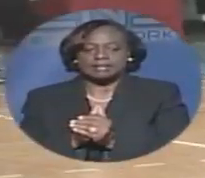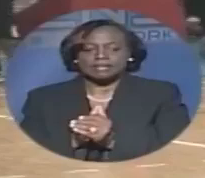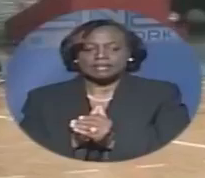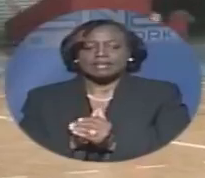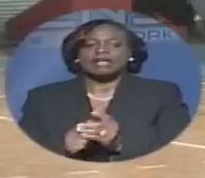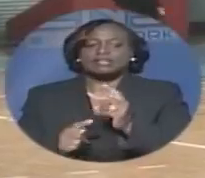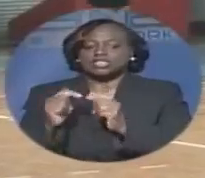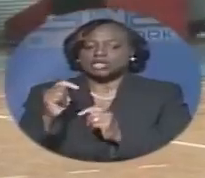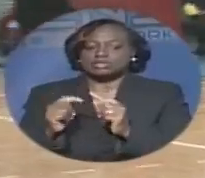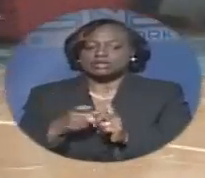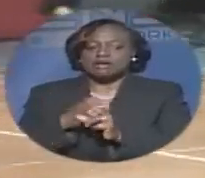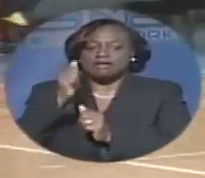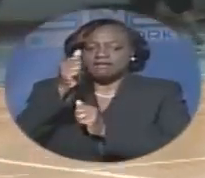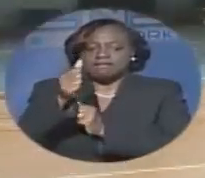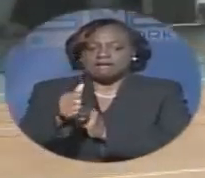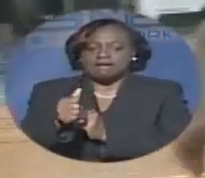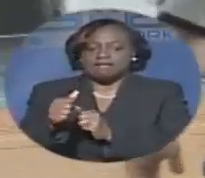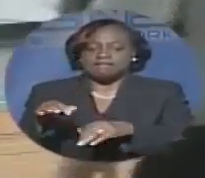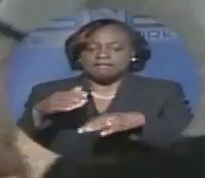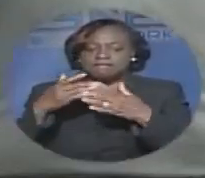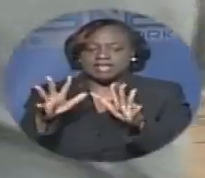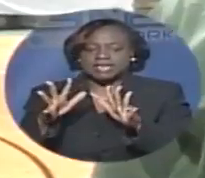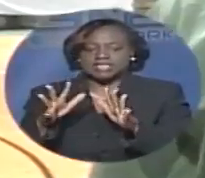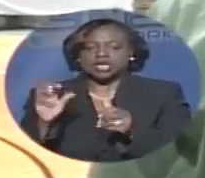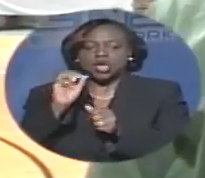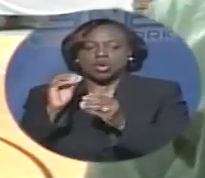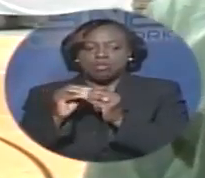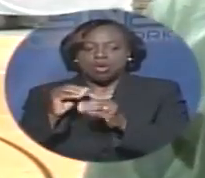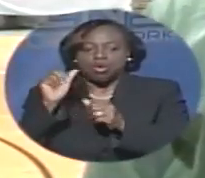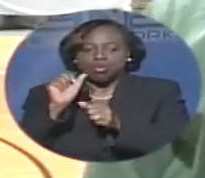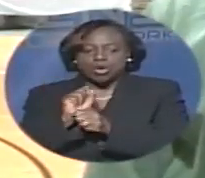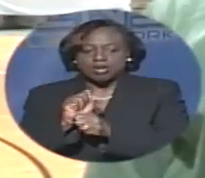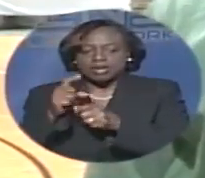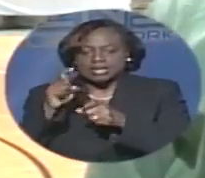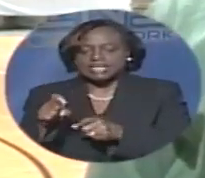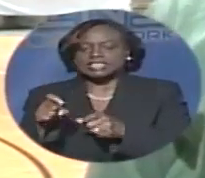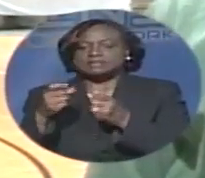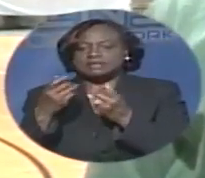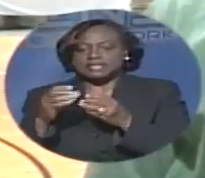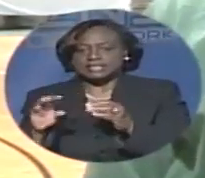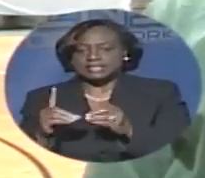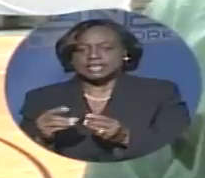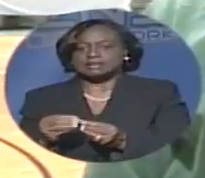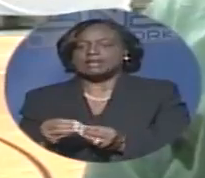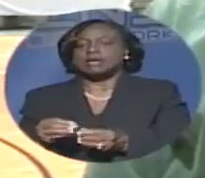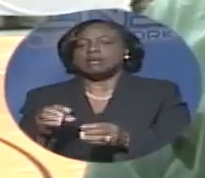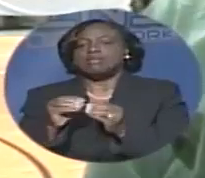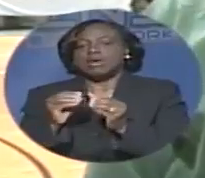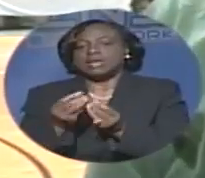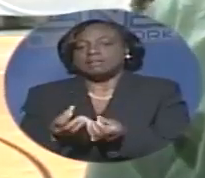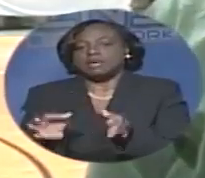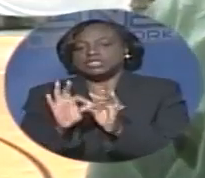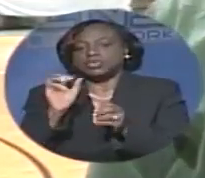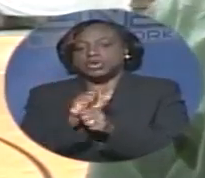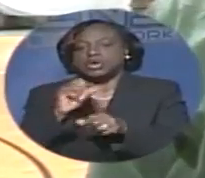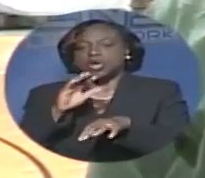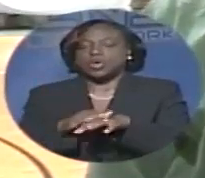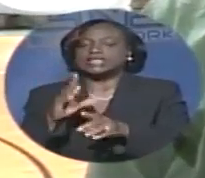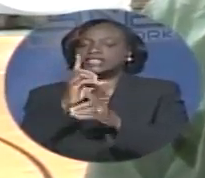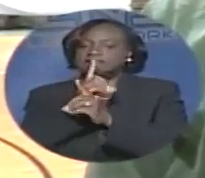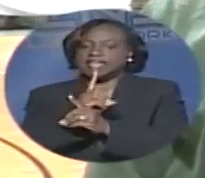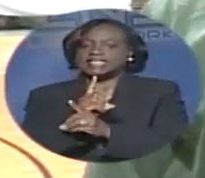tournament is far from over, and more work still needs to be done. It's always an important thing to try and work on defense, because defense brings